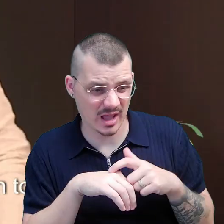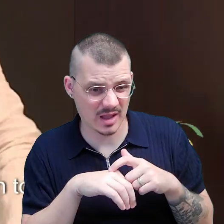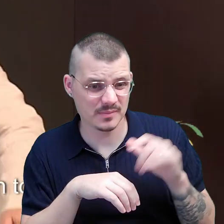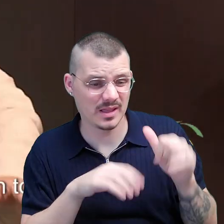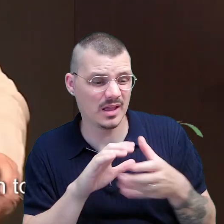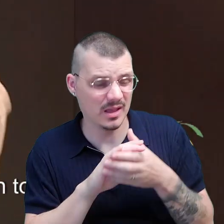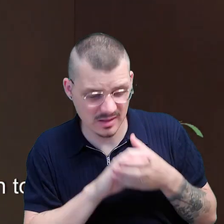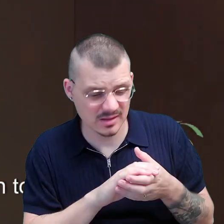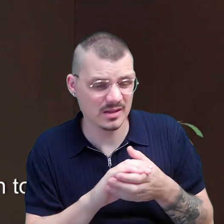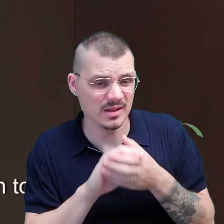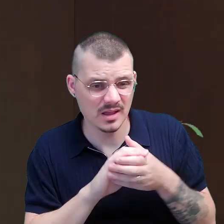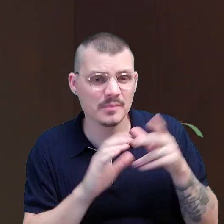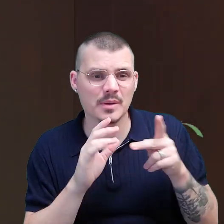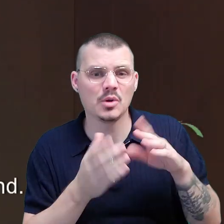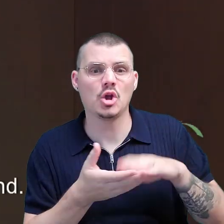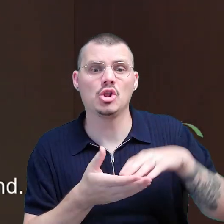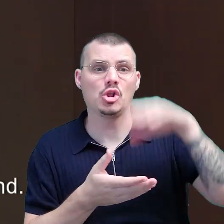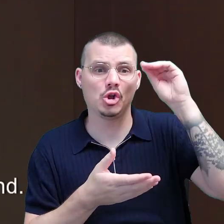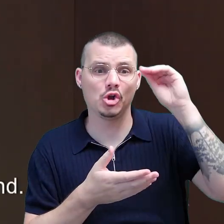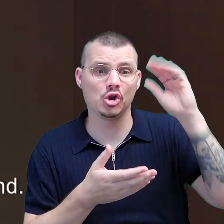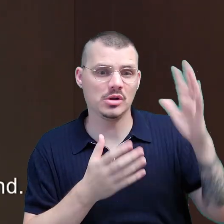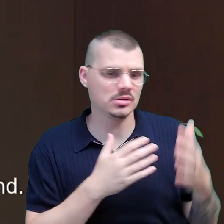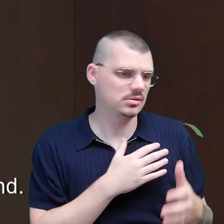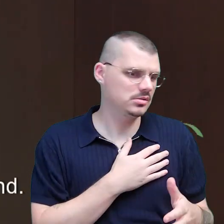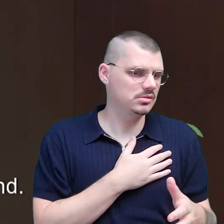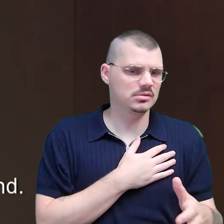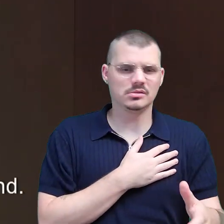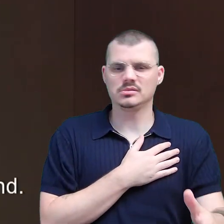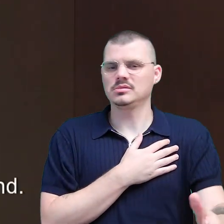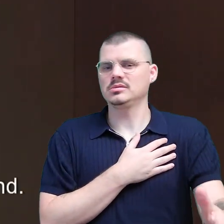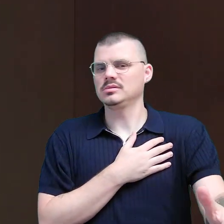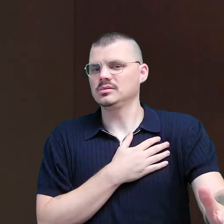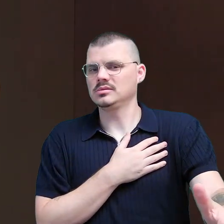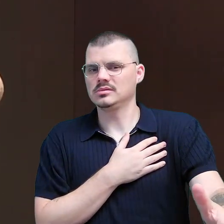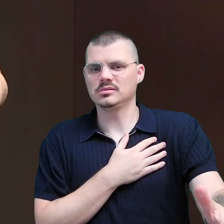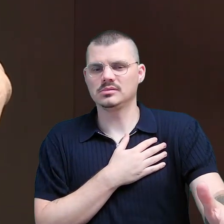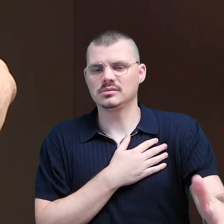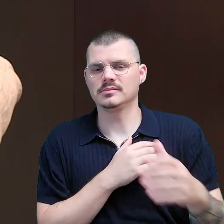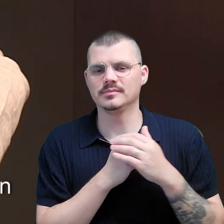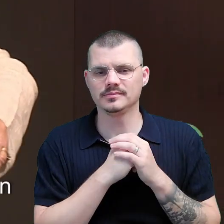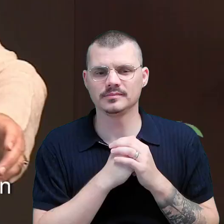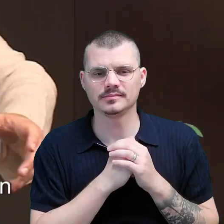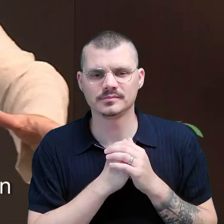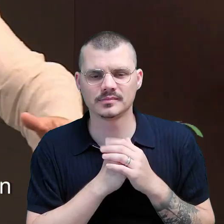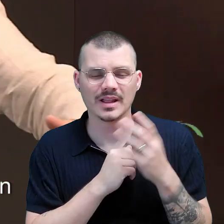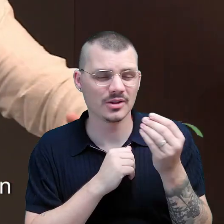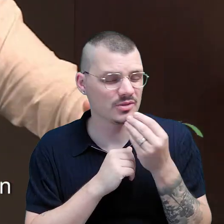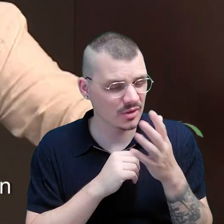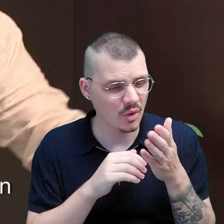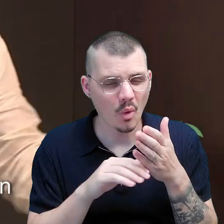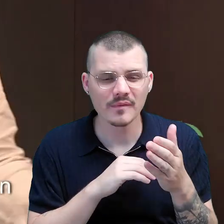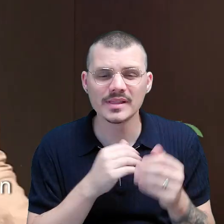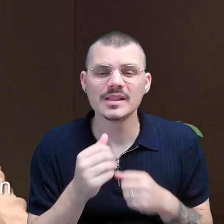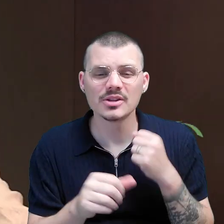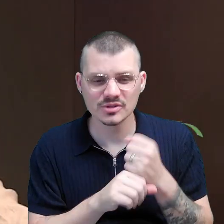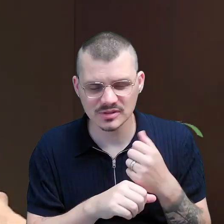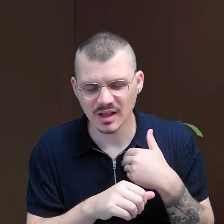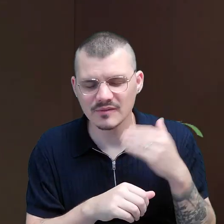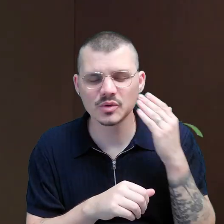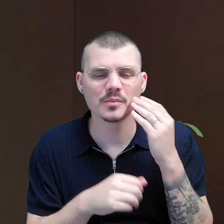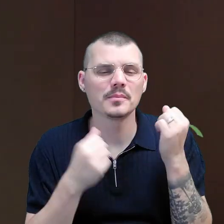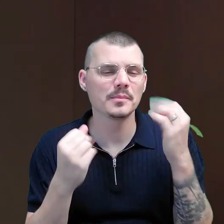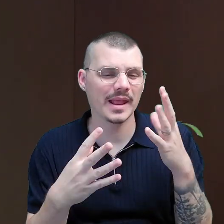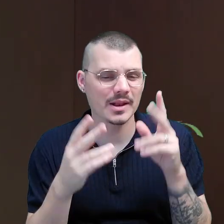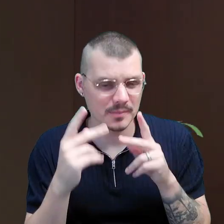that and people learn to cover up and only give you their left hand. And certainly over the years, I've known many